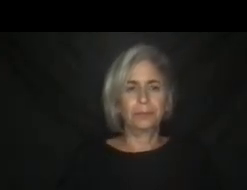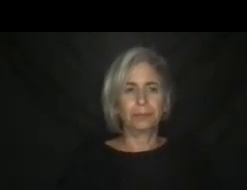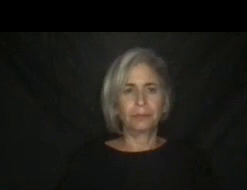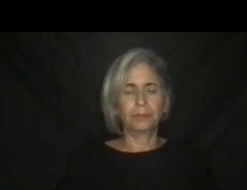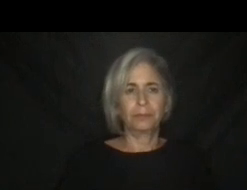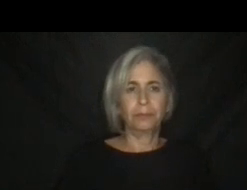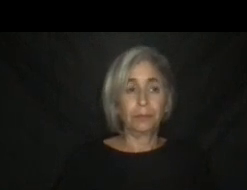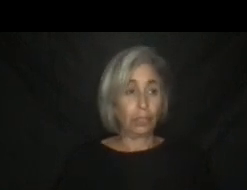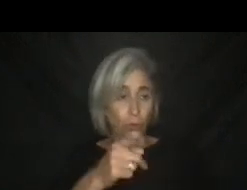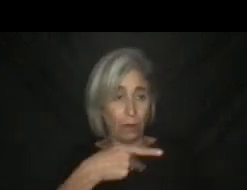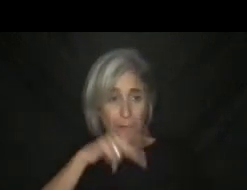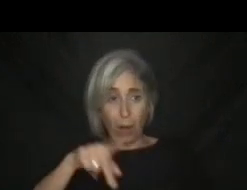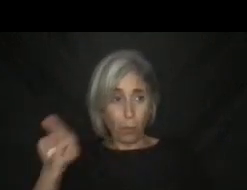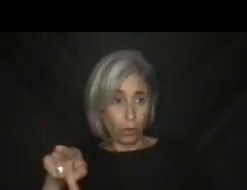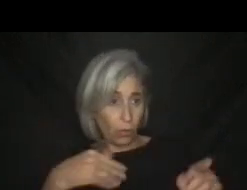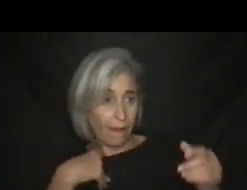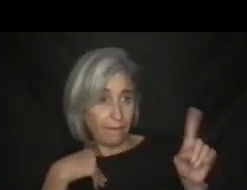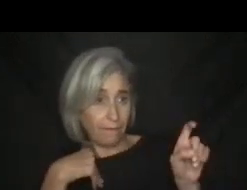we have the PowerPoint?